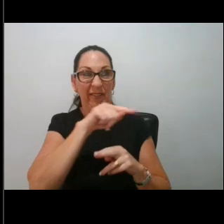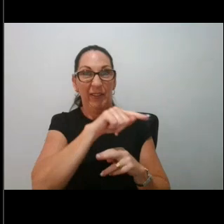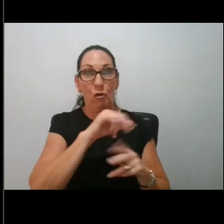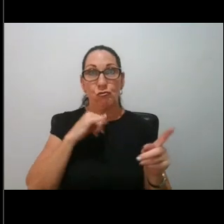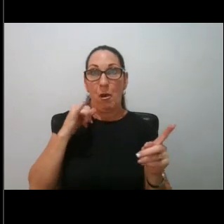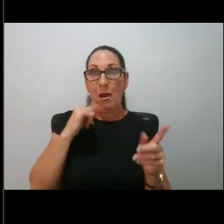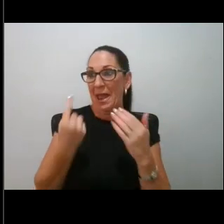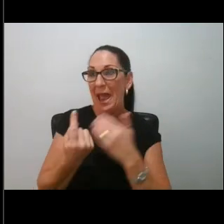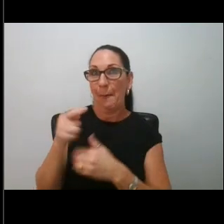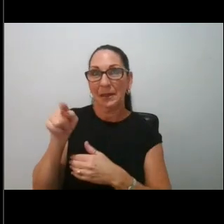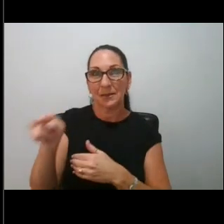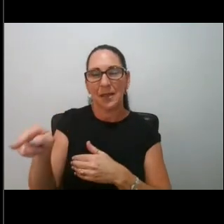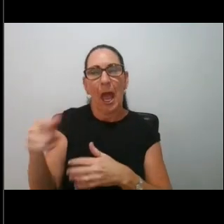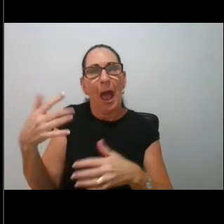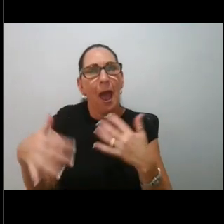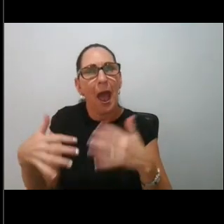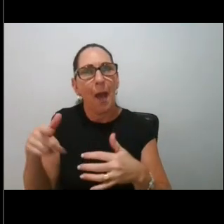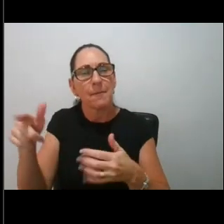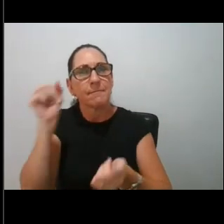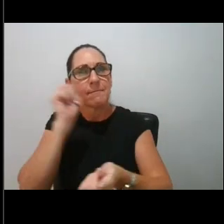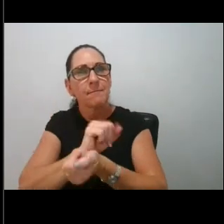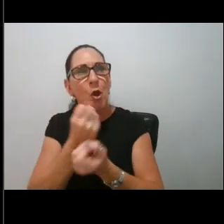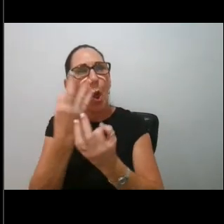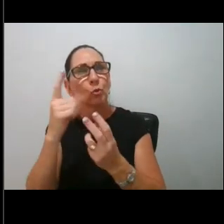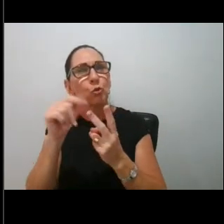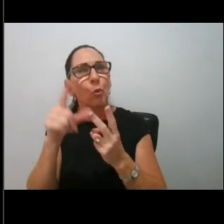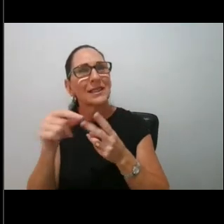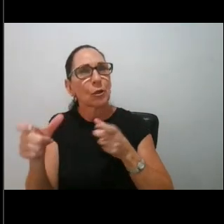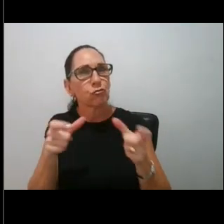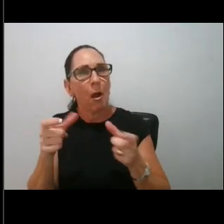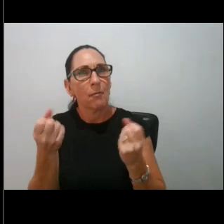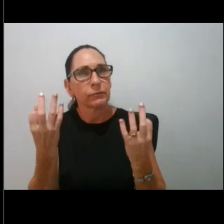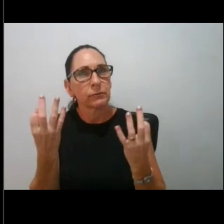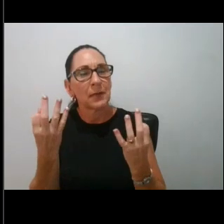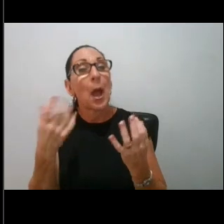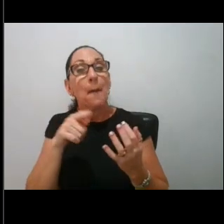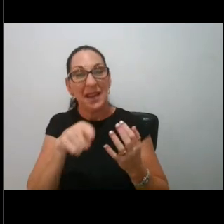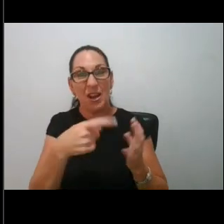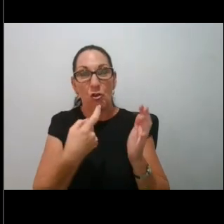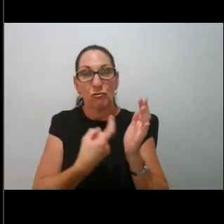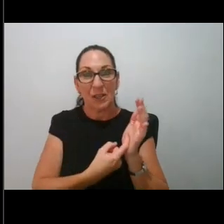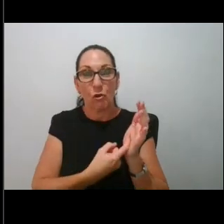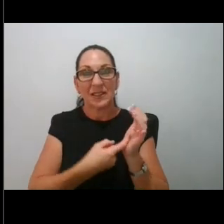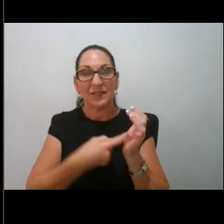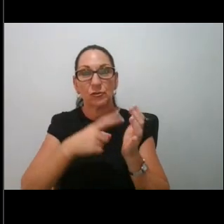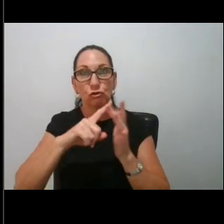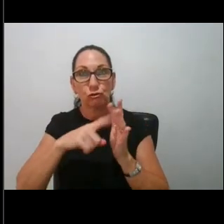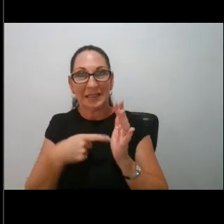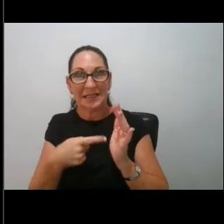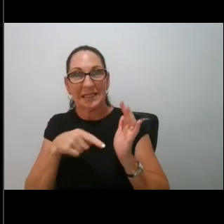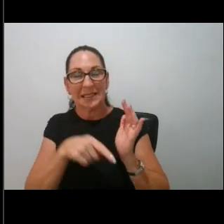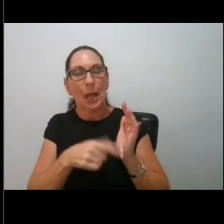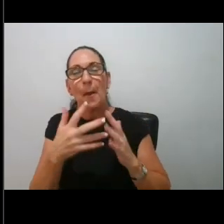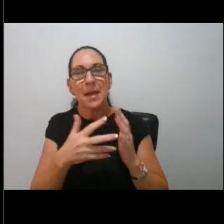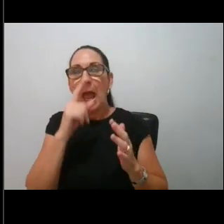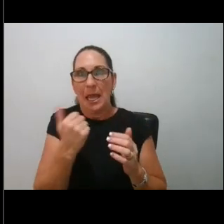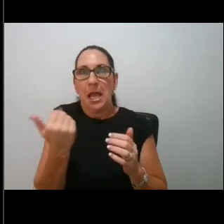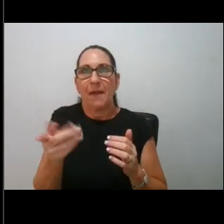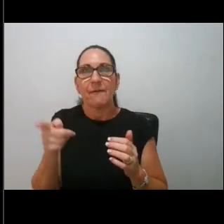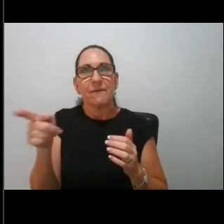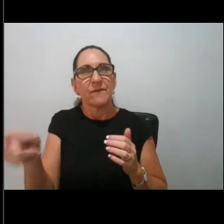has taken away their choice and their control. And restorative justice, this process really gives back to that